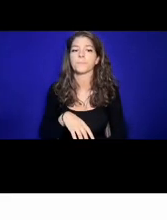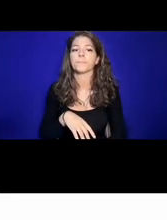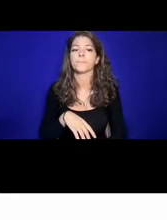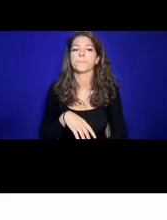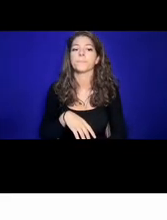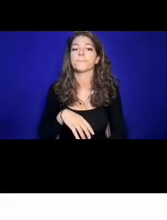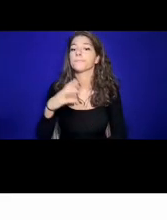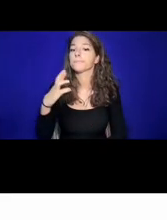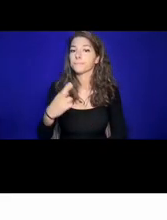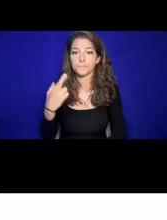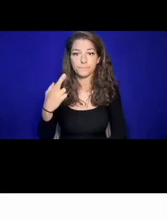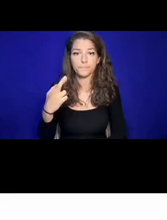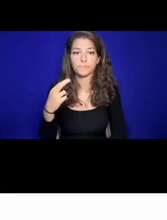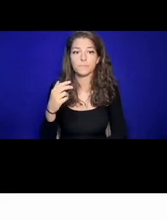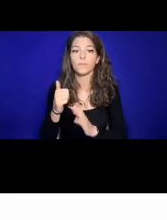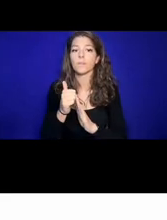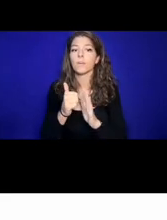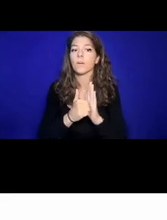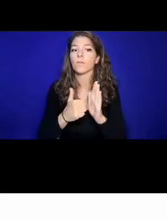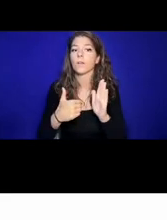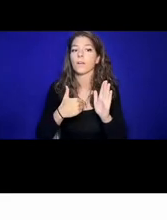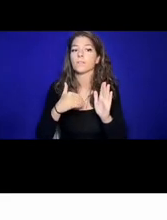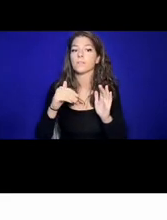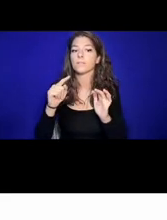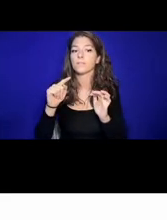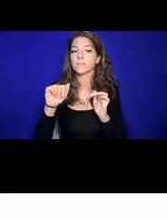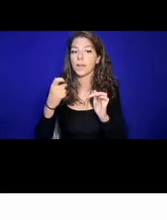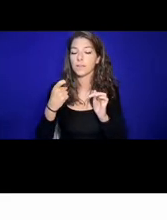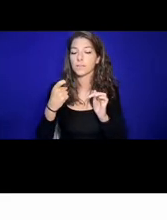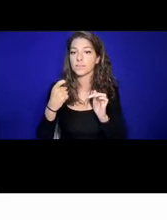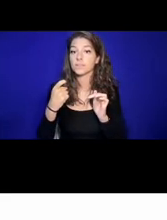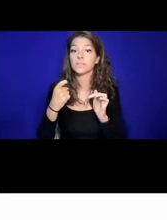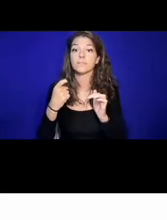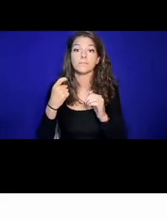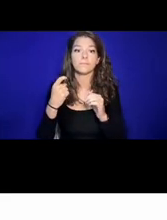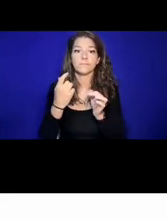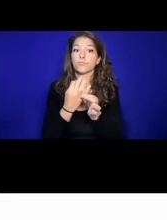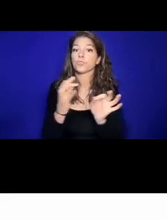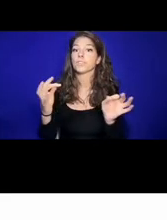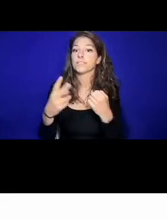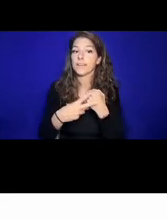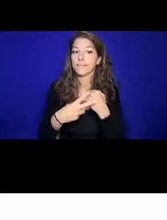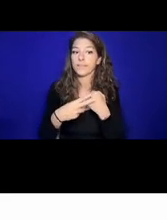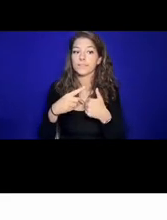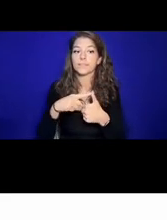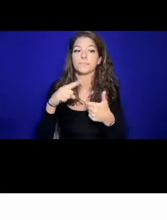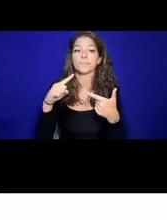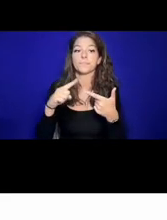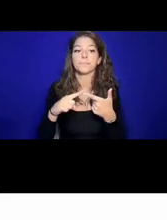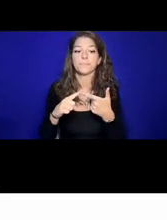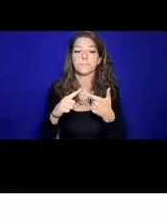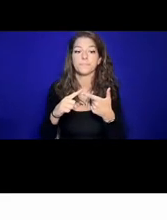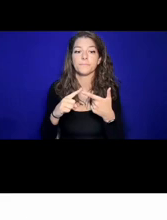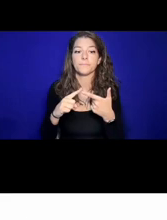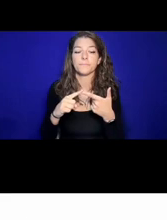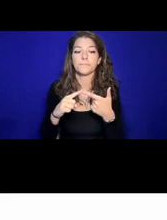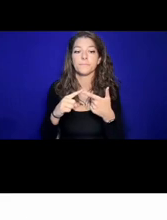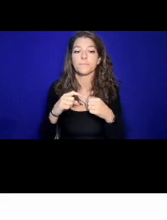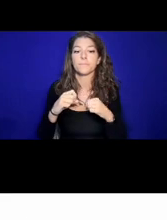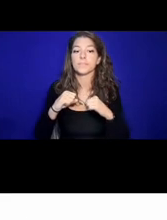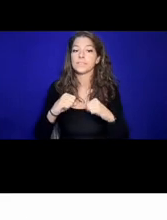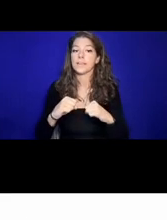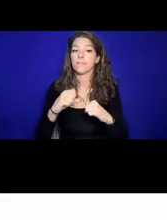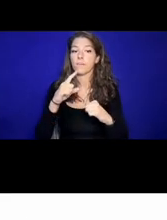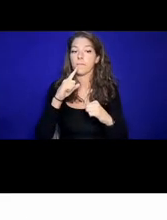primary reasons are that the account offers tax-free savings. It provides a safeguard that protects eligibility